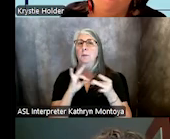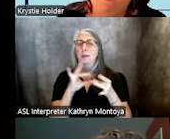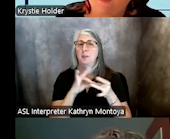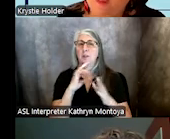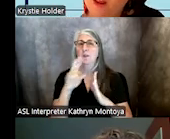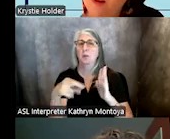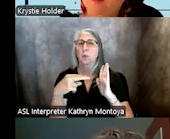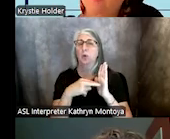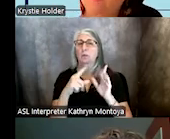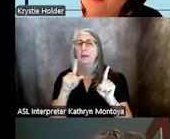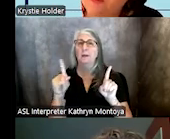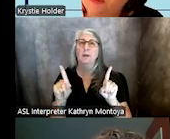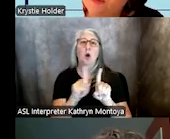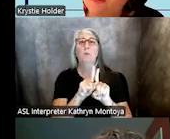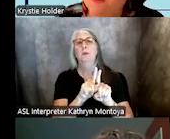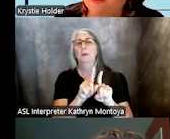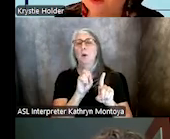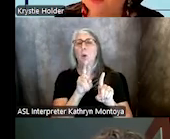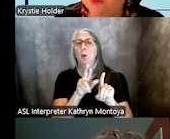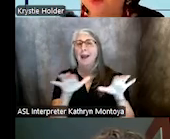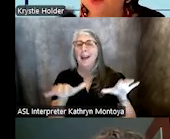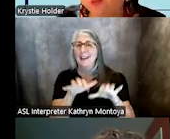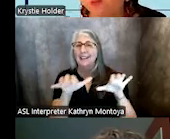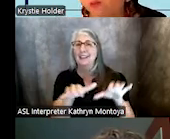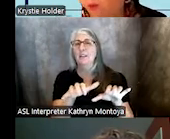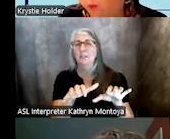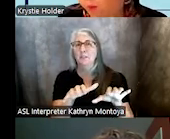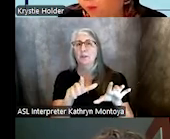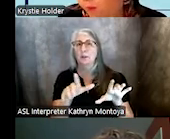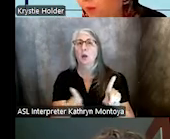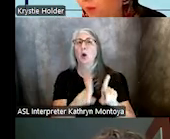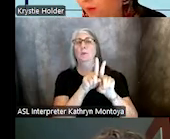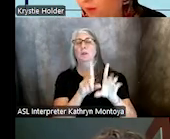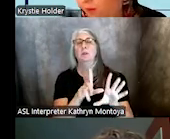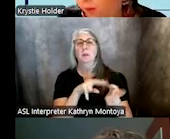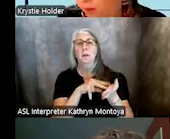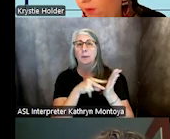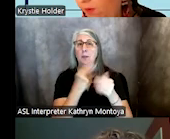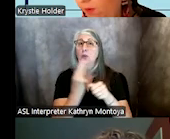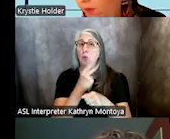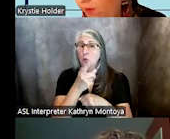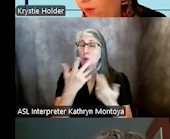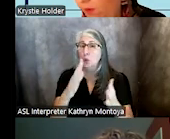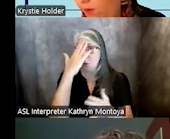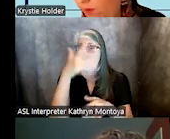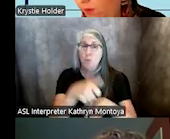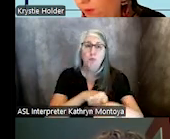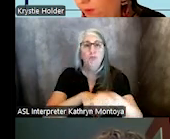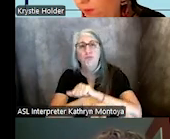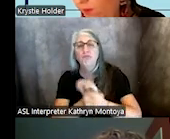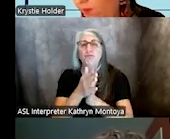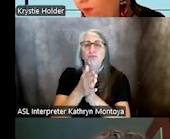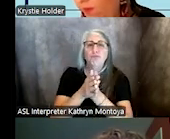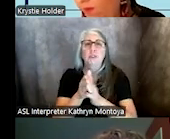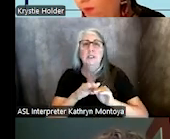accomplice or acting in that role is being willing to use what you know roll up your sleeves and get your hands